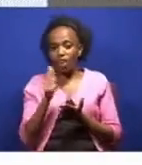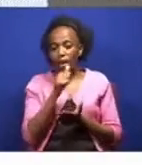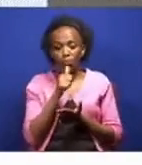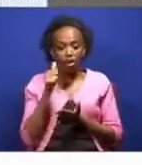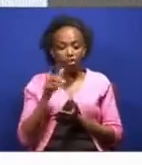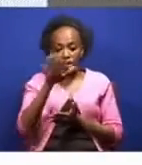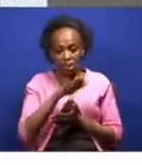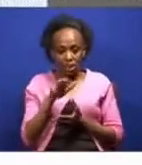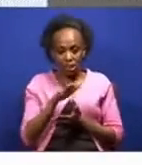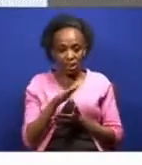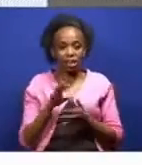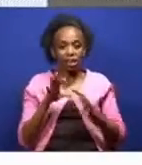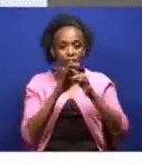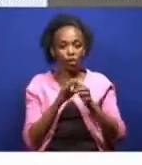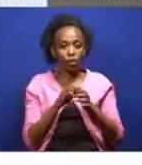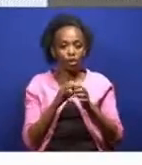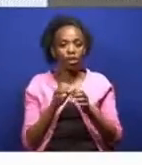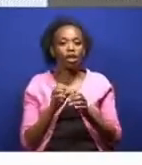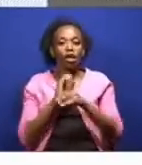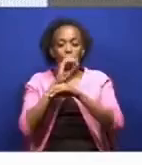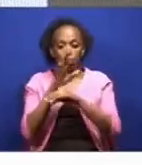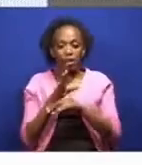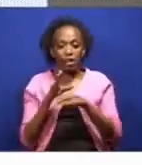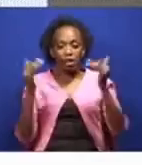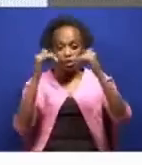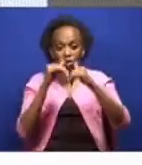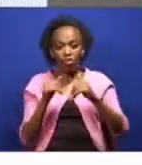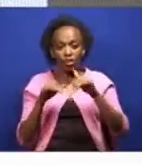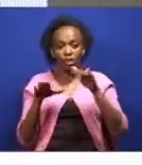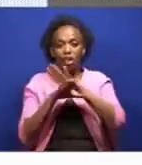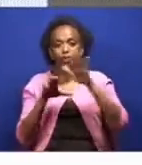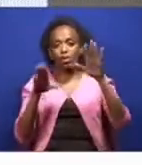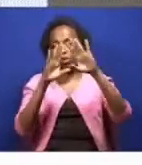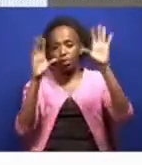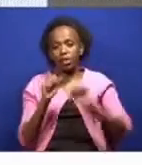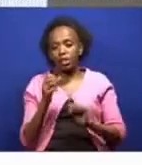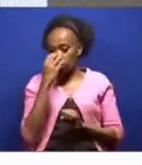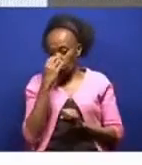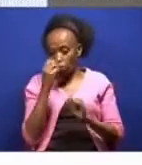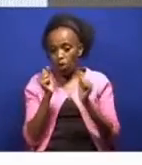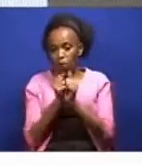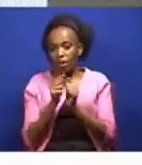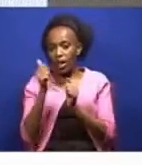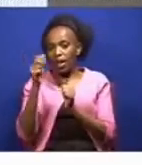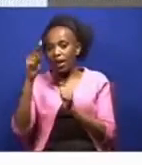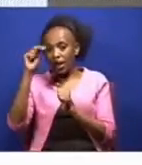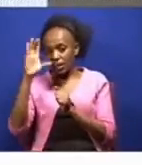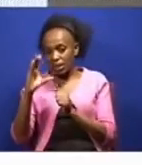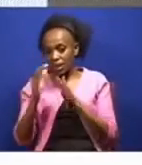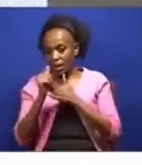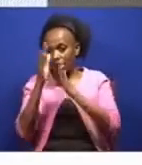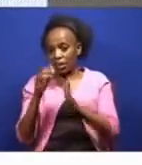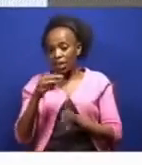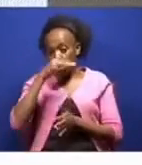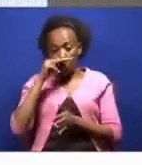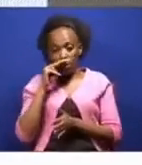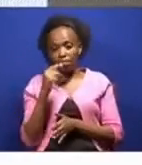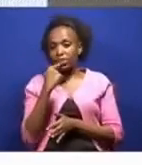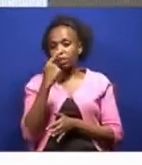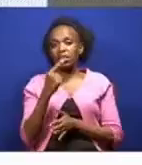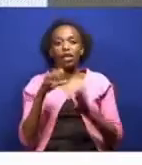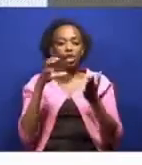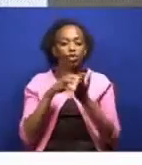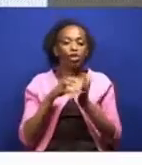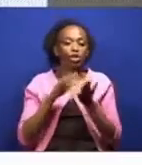entities. In a joint press conference, Deputy President William Ruto, accompanied by ANC leader Musalia Mudavadi, say the situation has